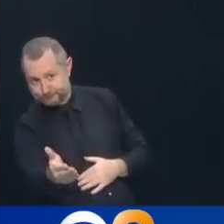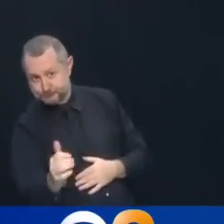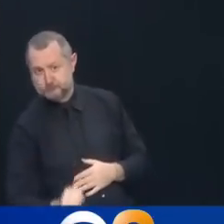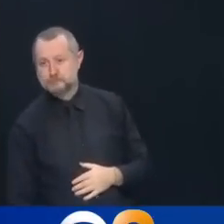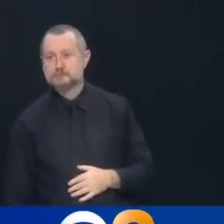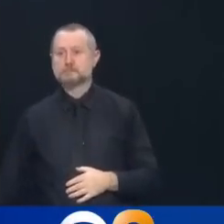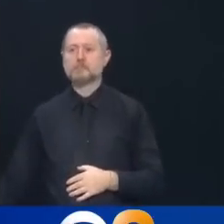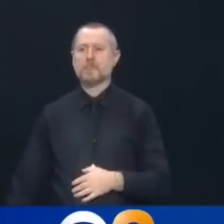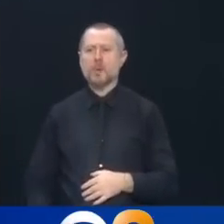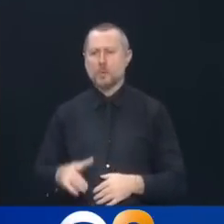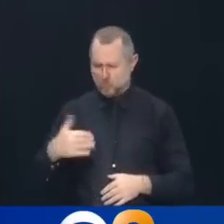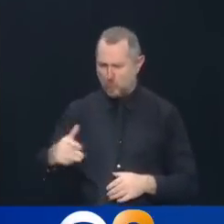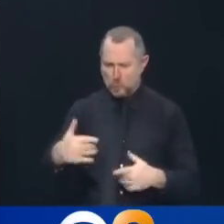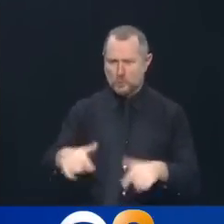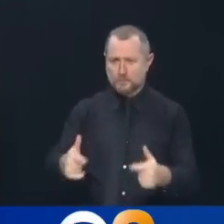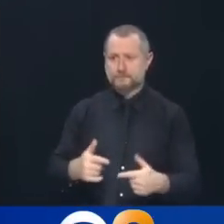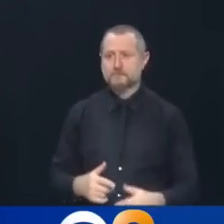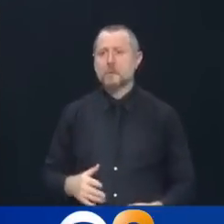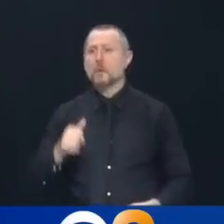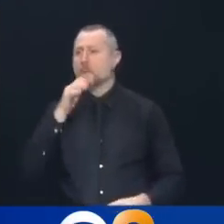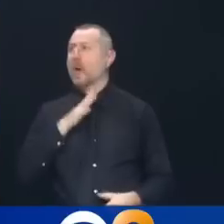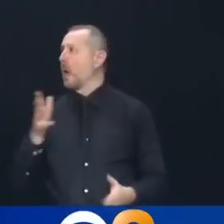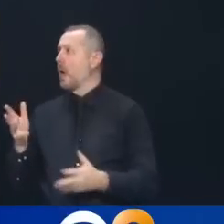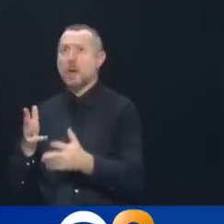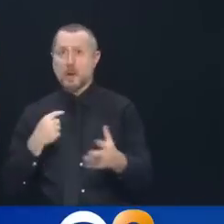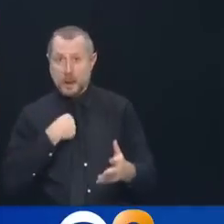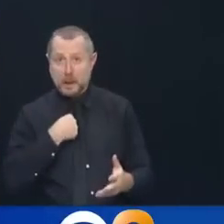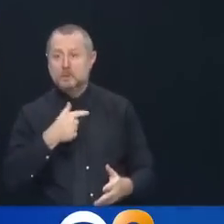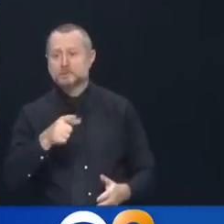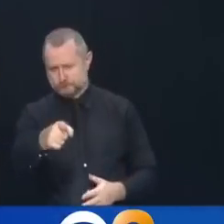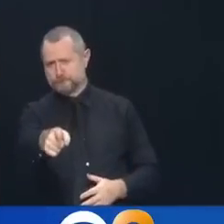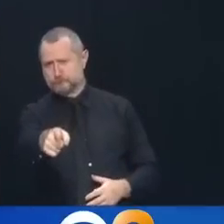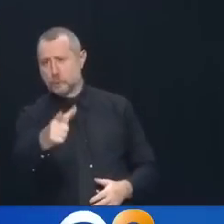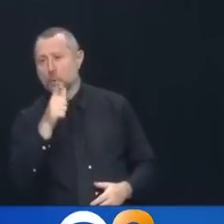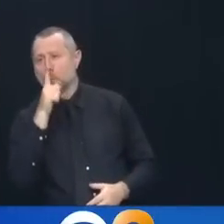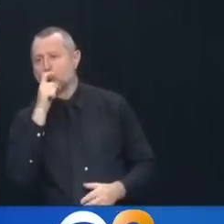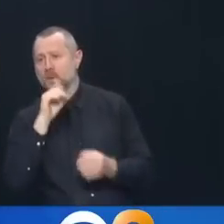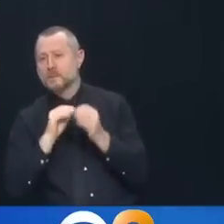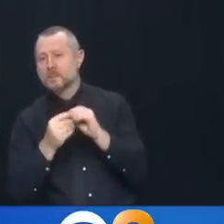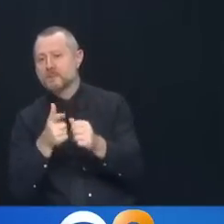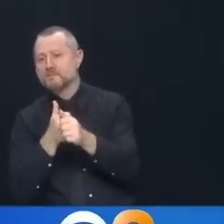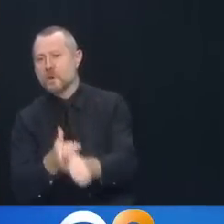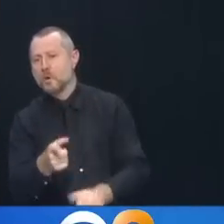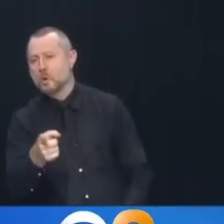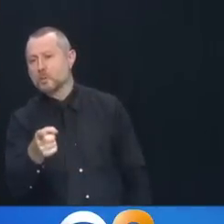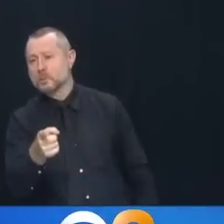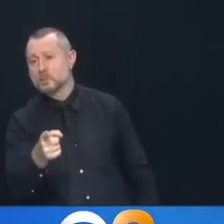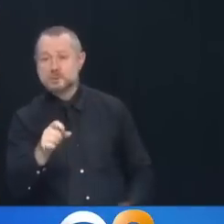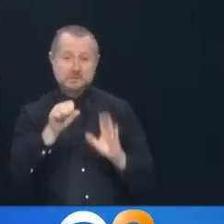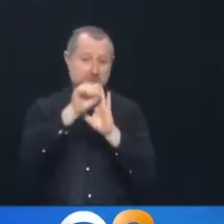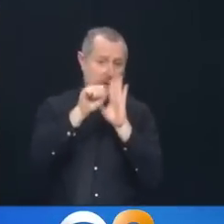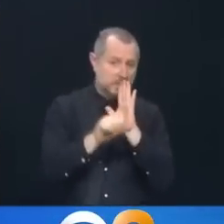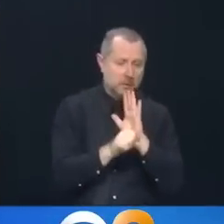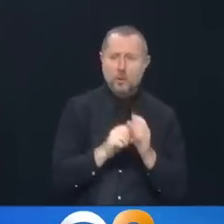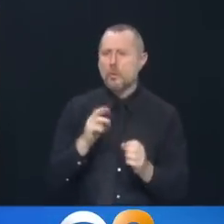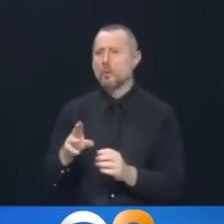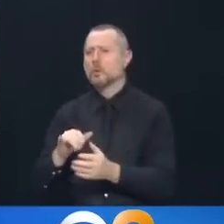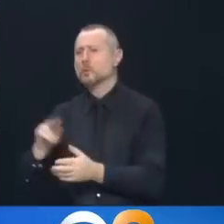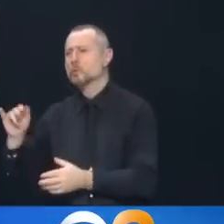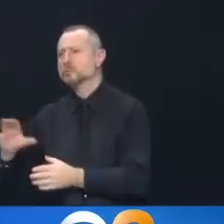Go ahead. Whose numbers are going to prevail if there's a difference between the city and state's numbers?